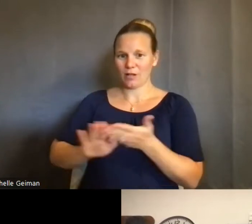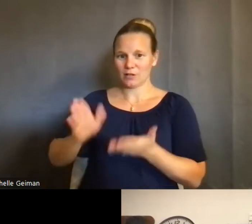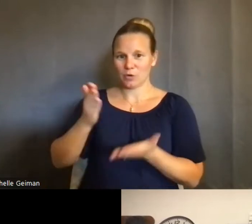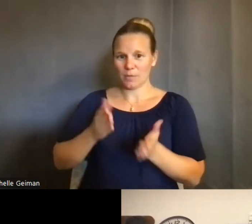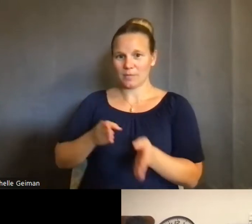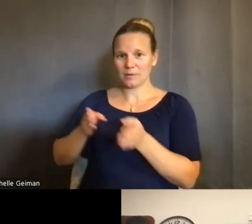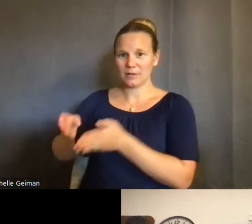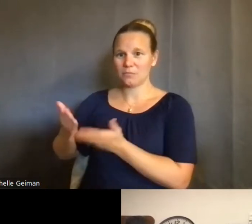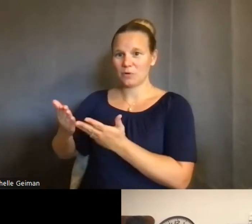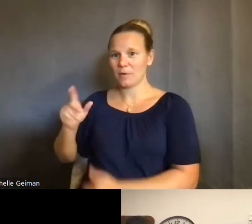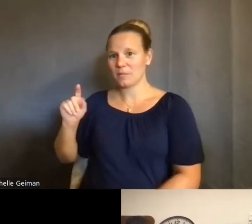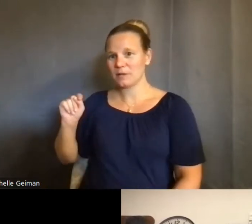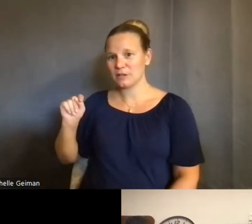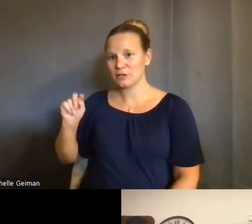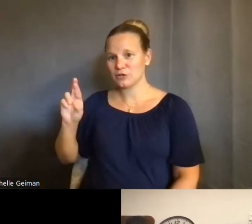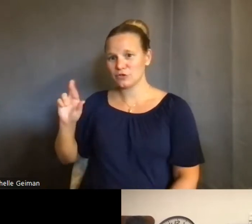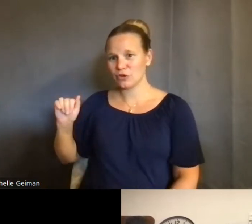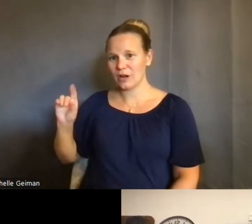go a trade route